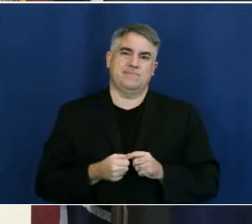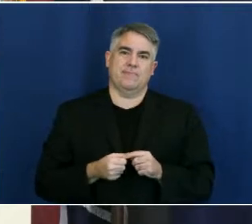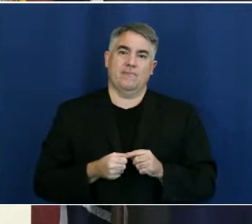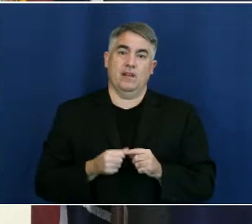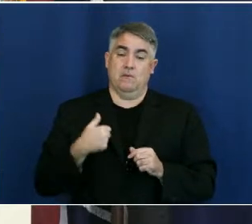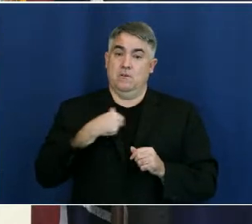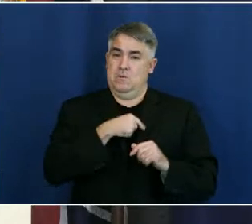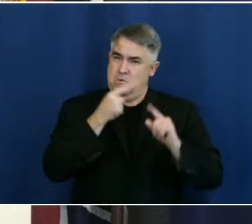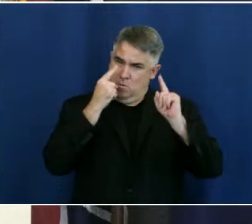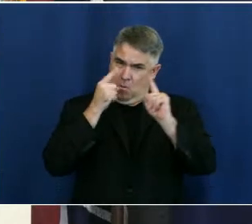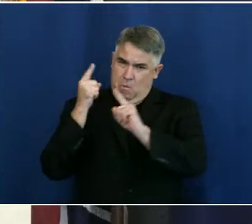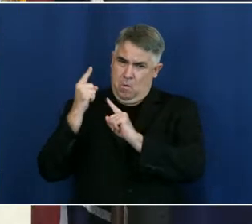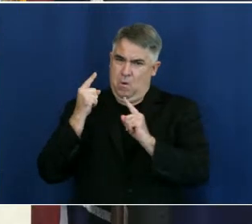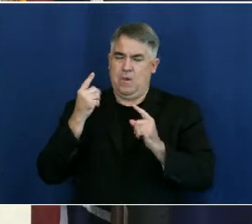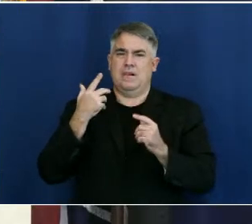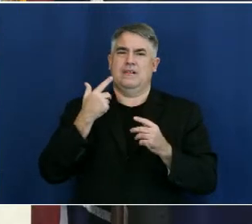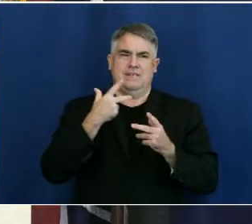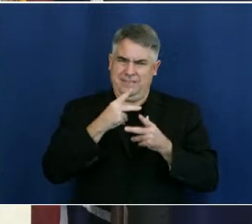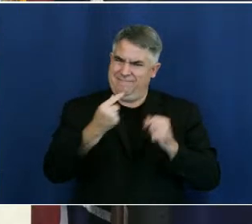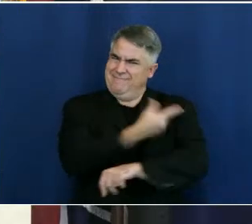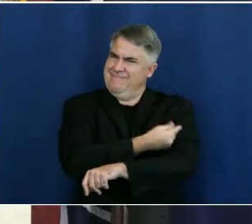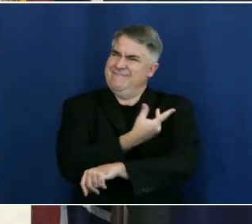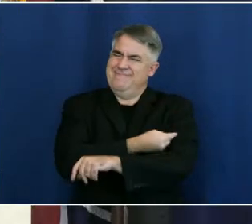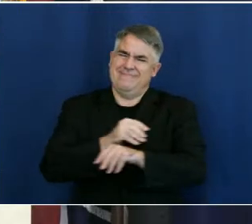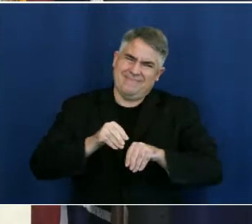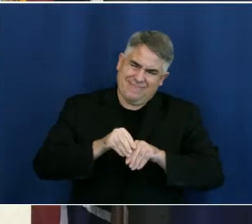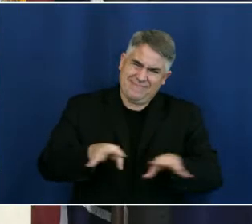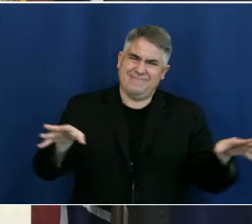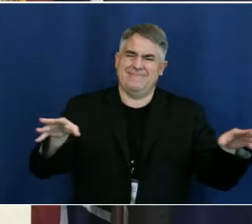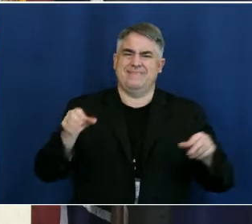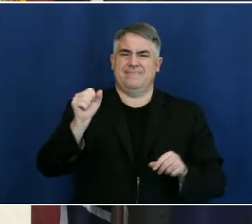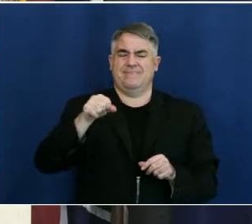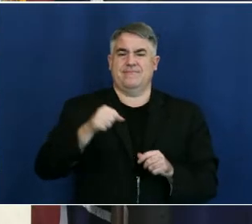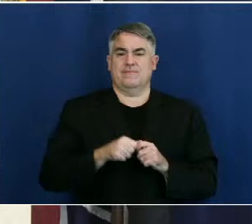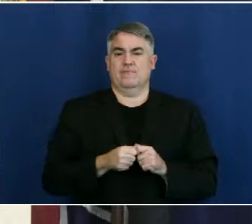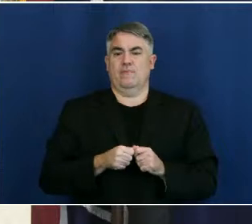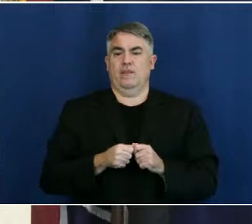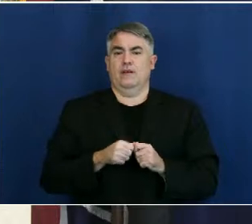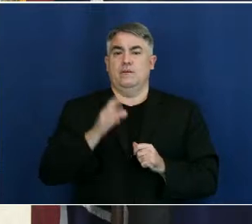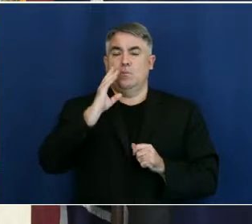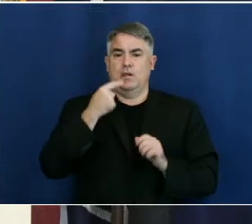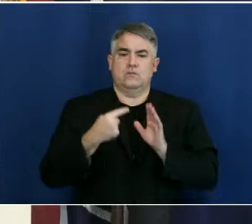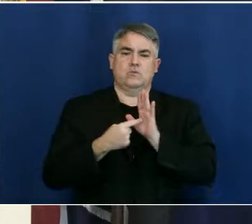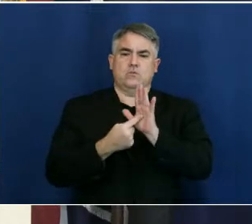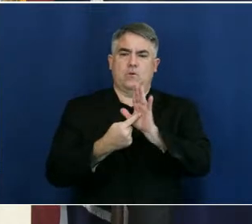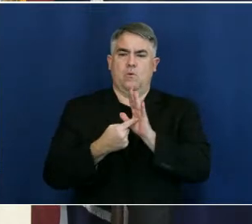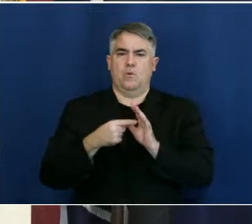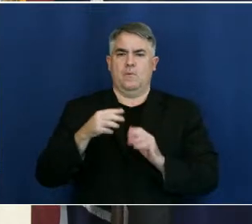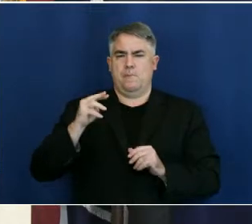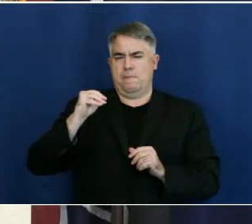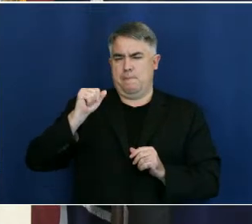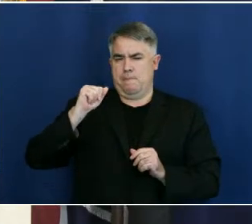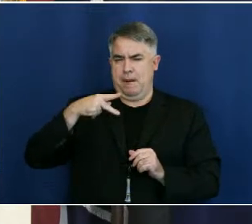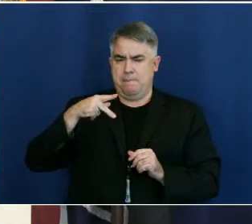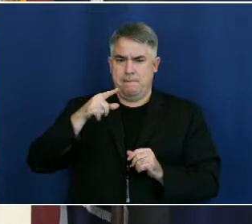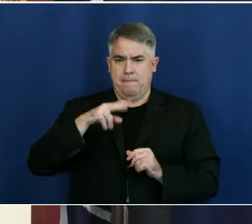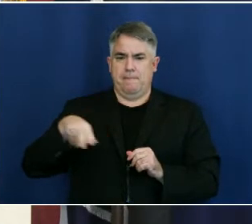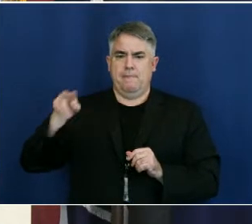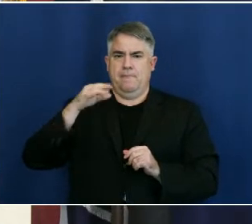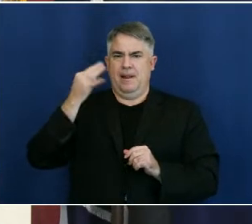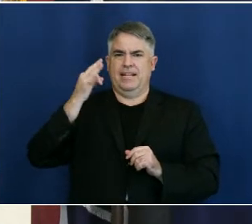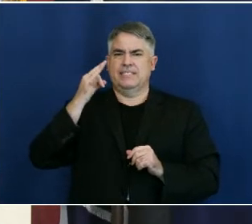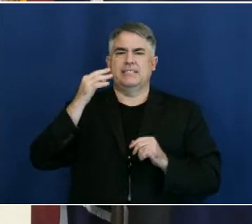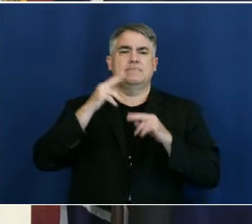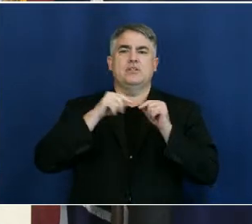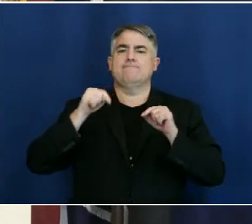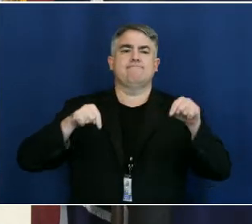that changes. In a minute, I will walk you through a map of where our sites are right now. Our 19 sites, again, are